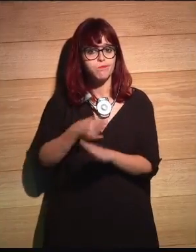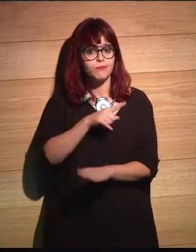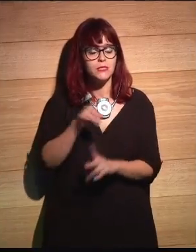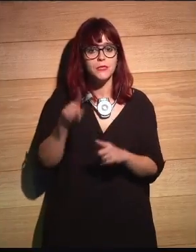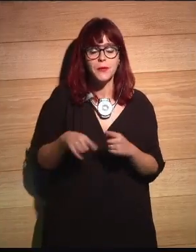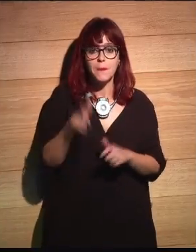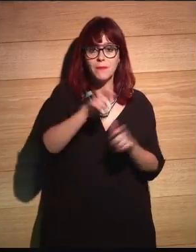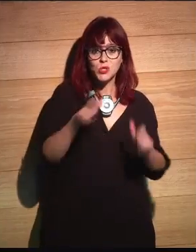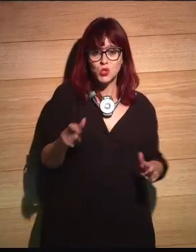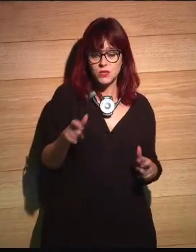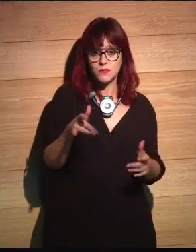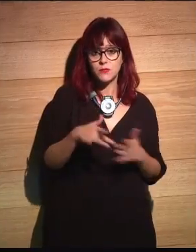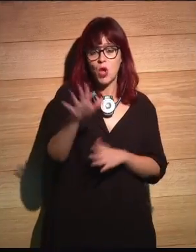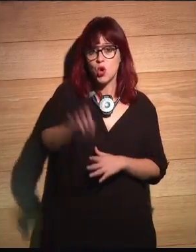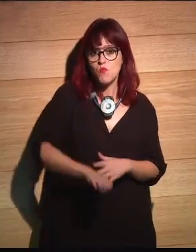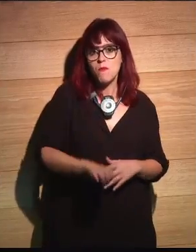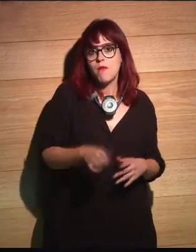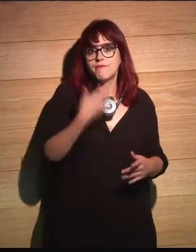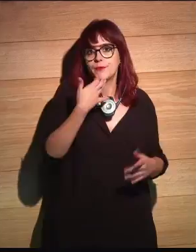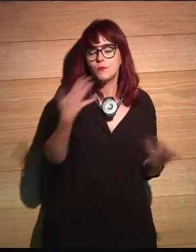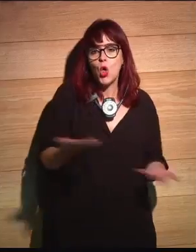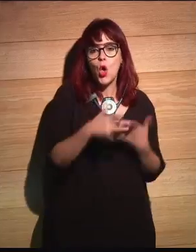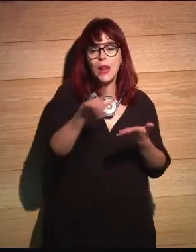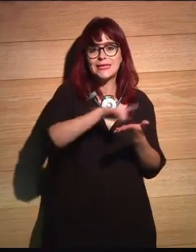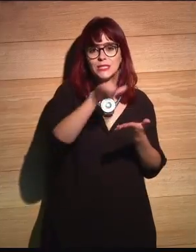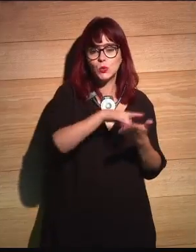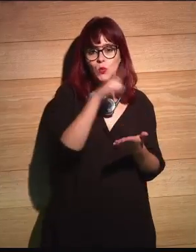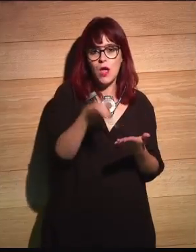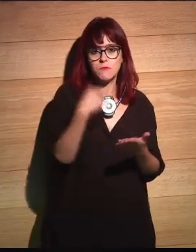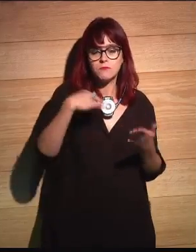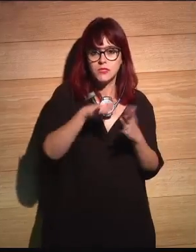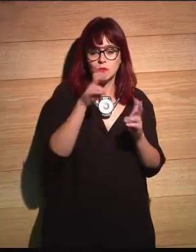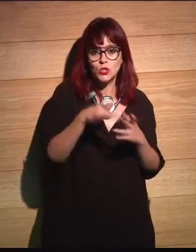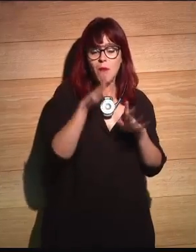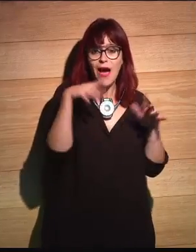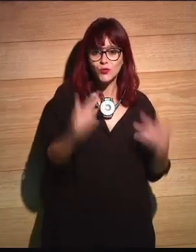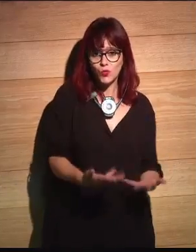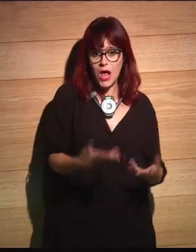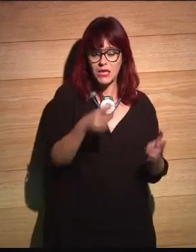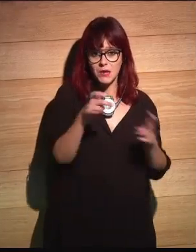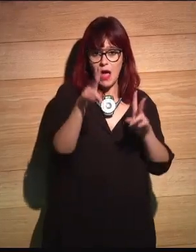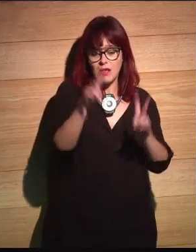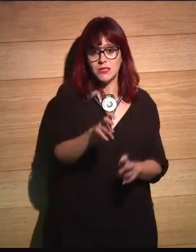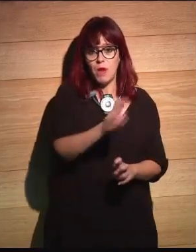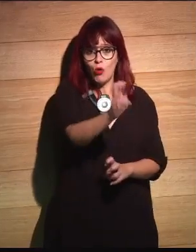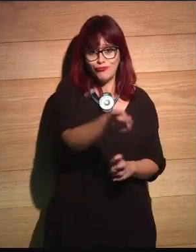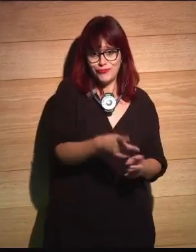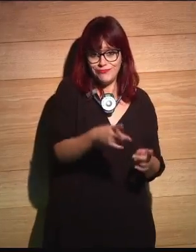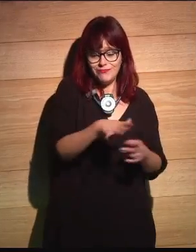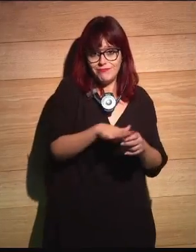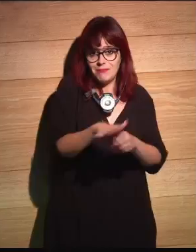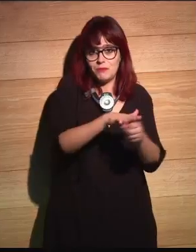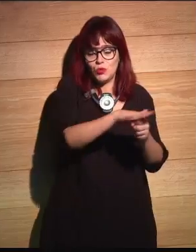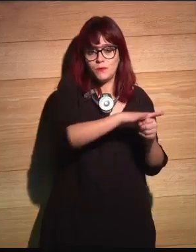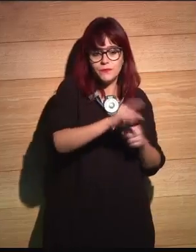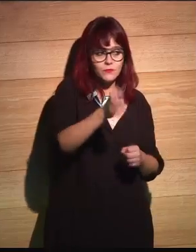people buying contemporary novels that deals with all kinds of things. The one